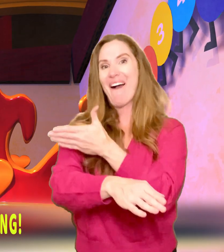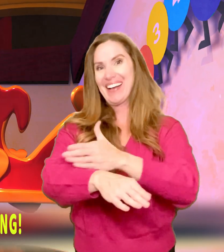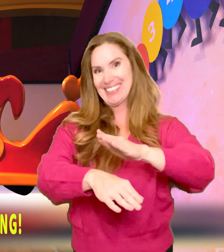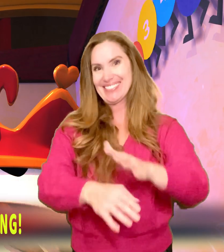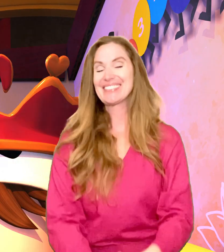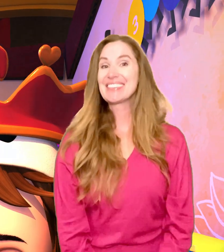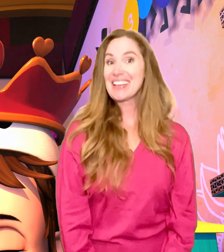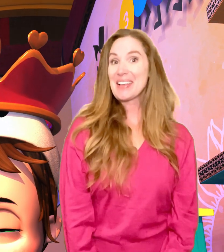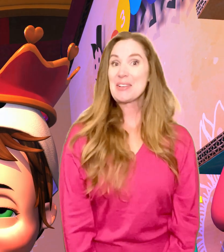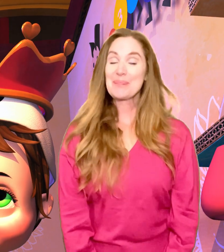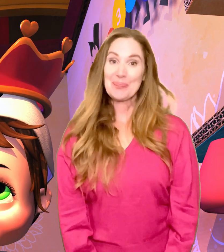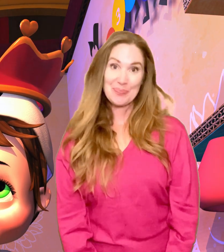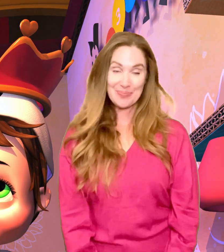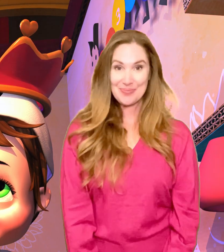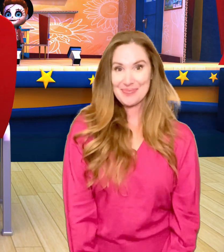new song.